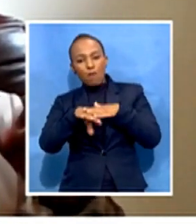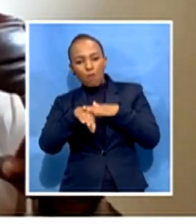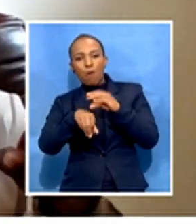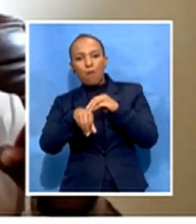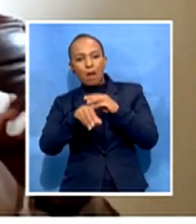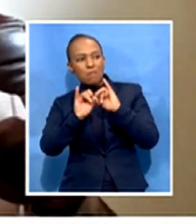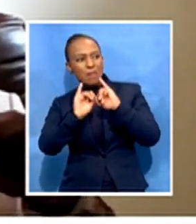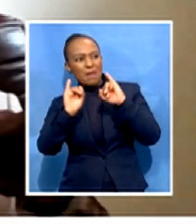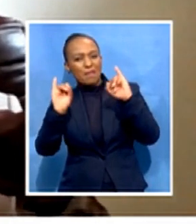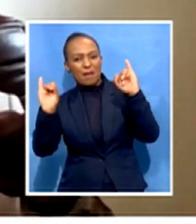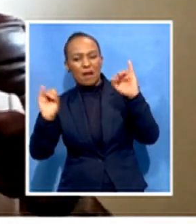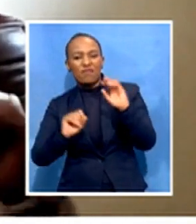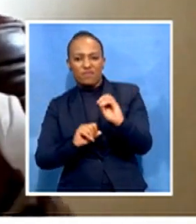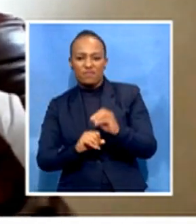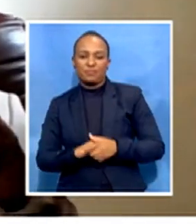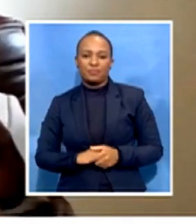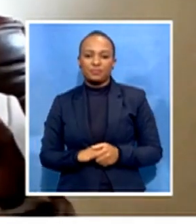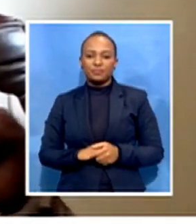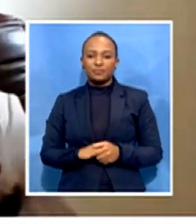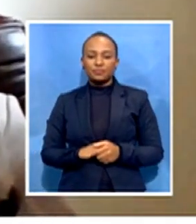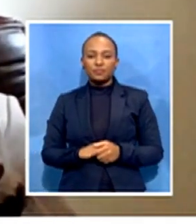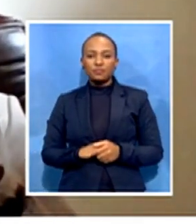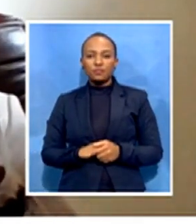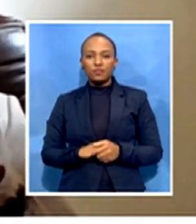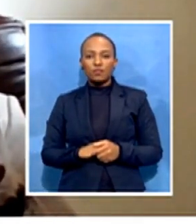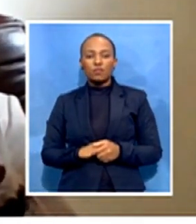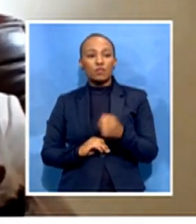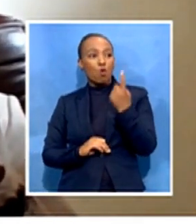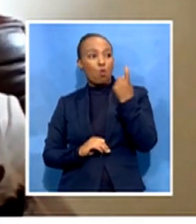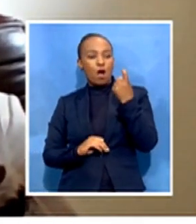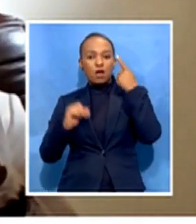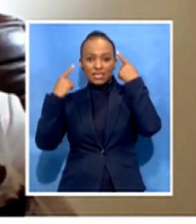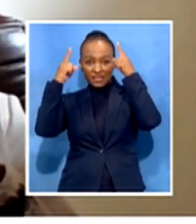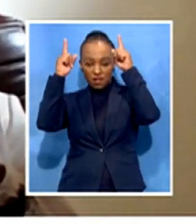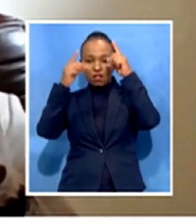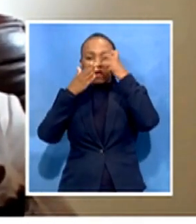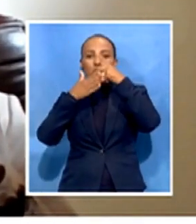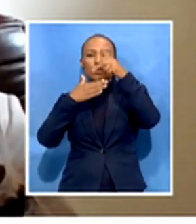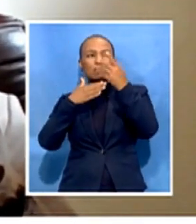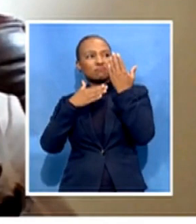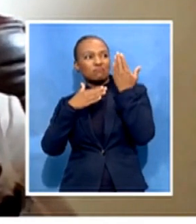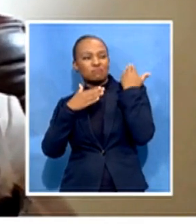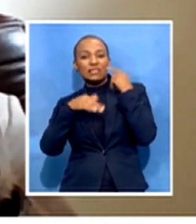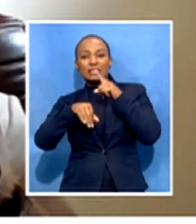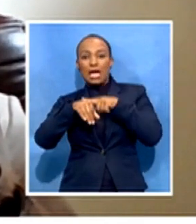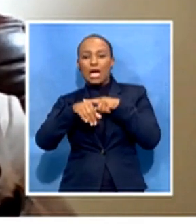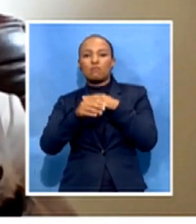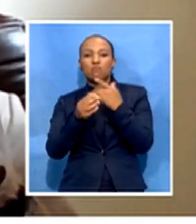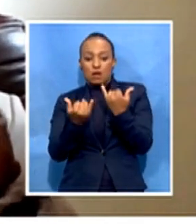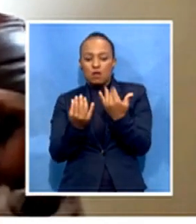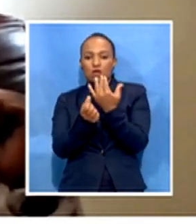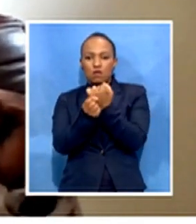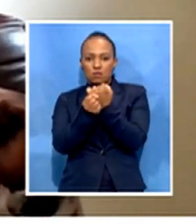most successful projects ever implemented in our democracy, Karima, has been the state capture